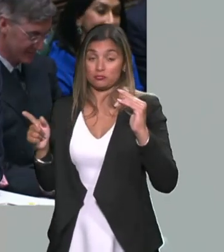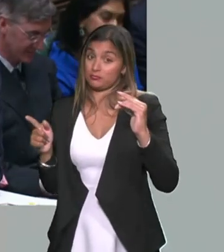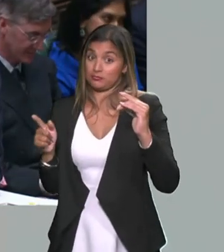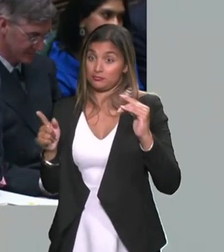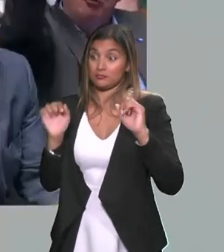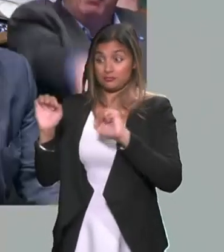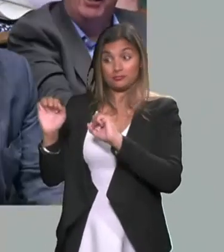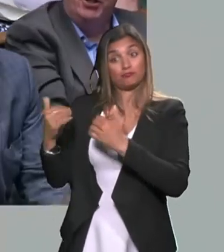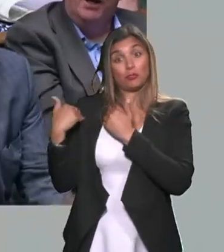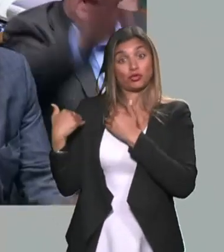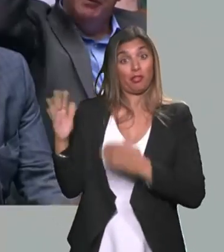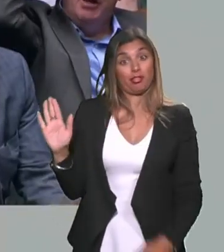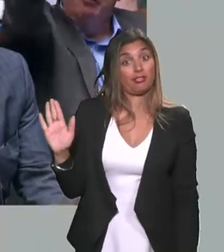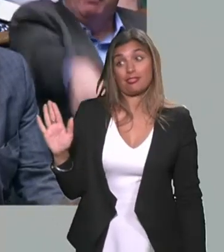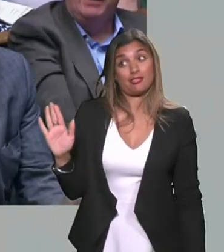which they are responsible for,